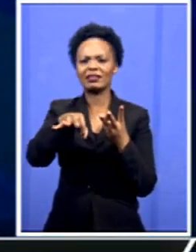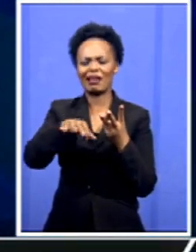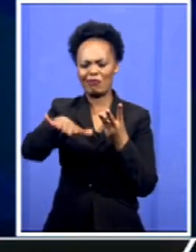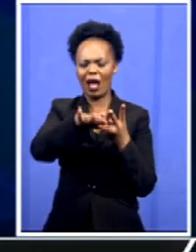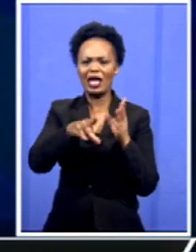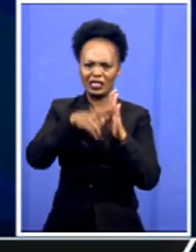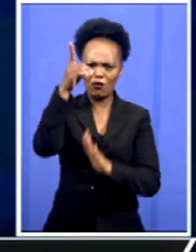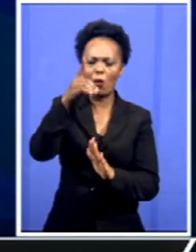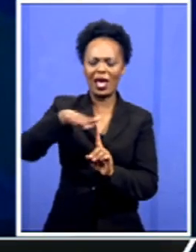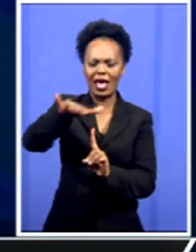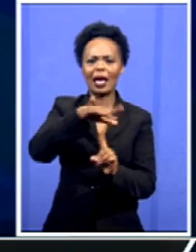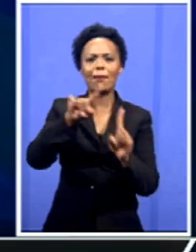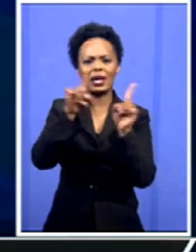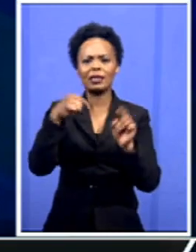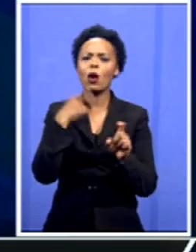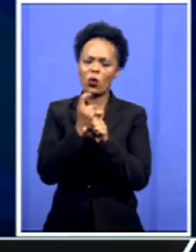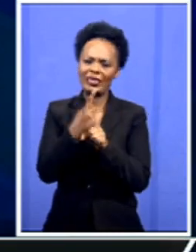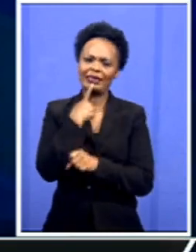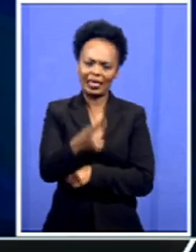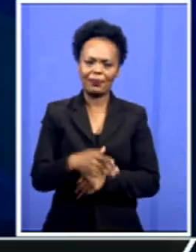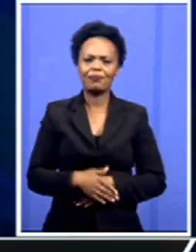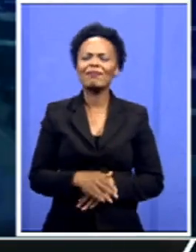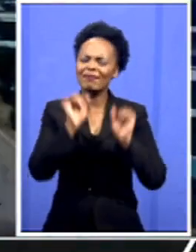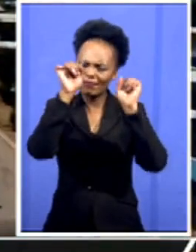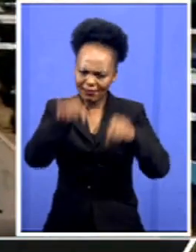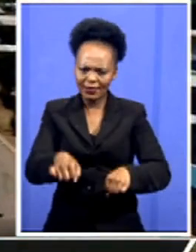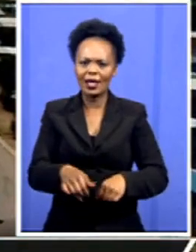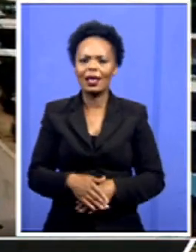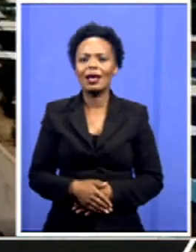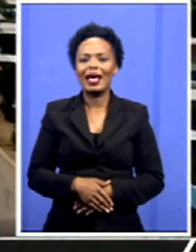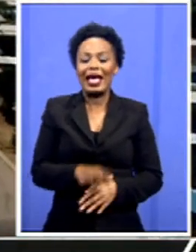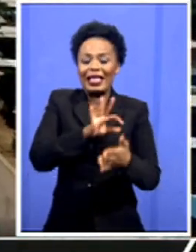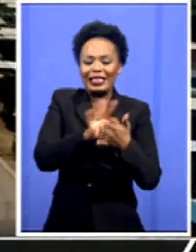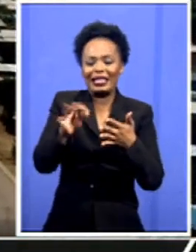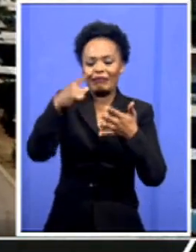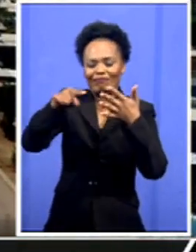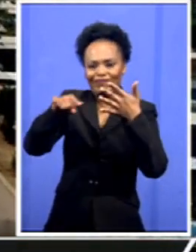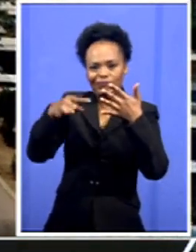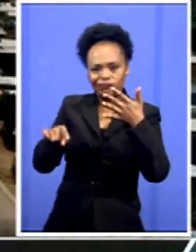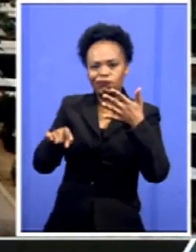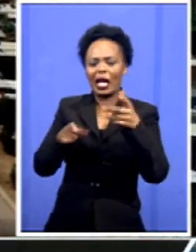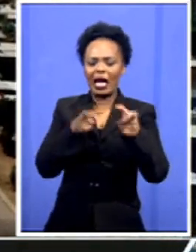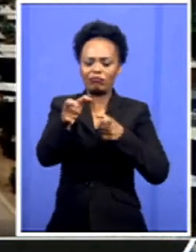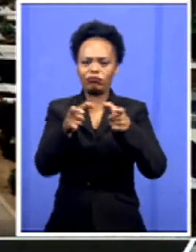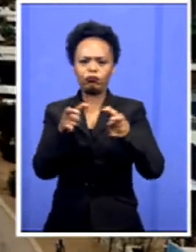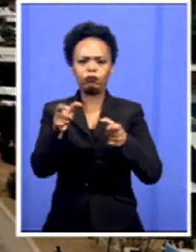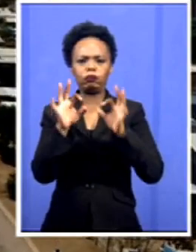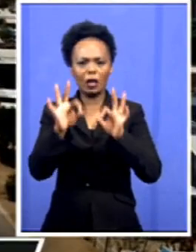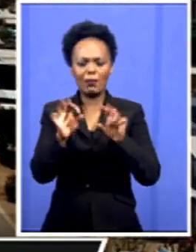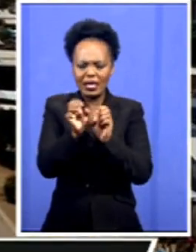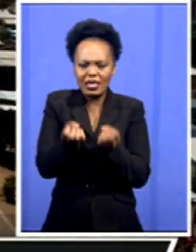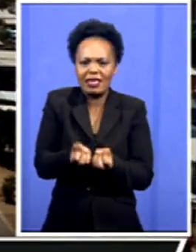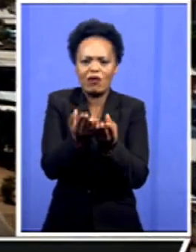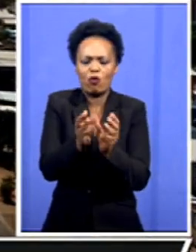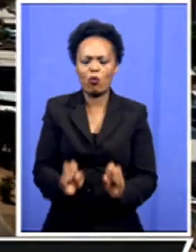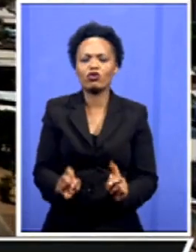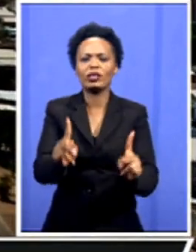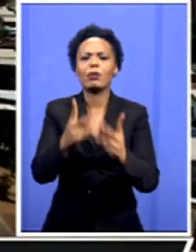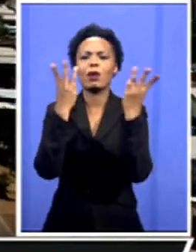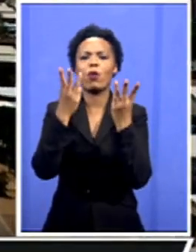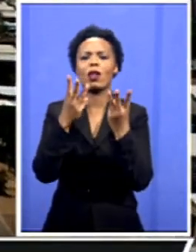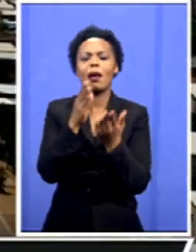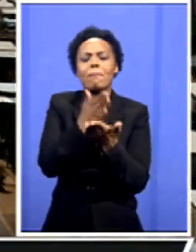area. But like I always say, Sakina, also, because of the clean governance and all the opportunities that we've provided for our people in Midva, we've